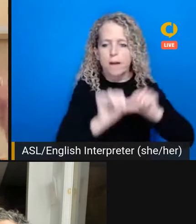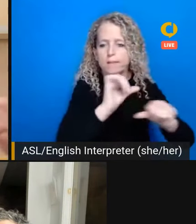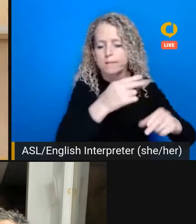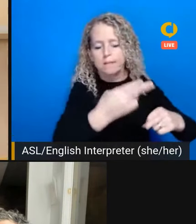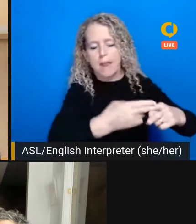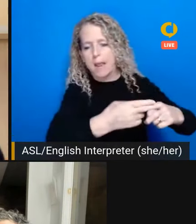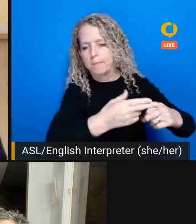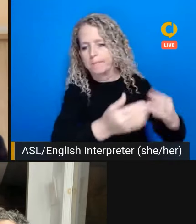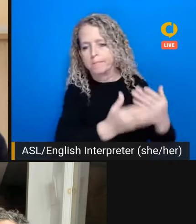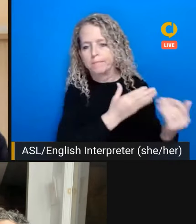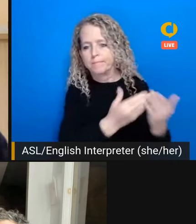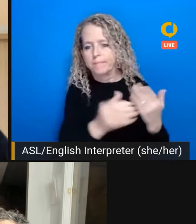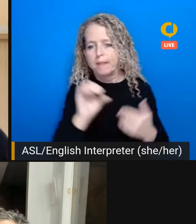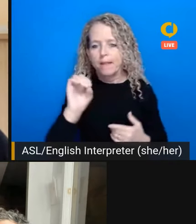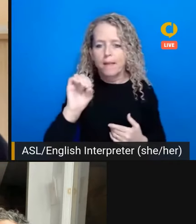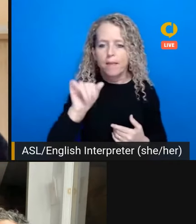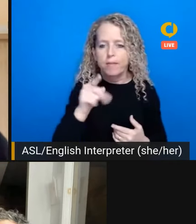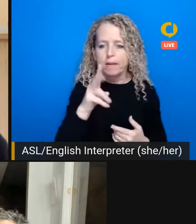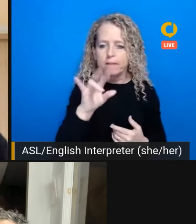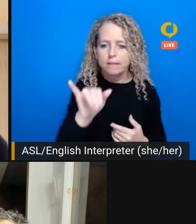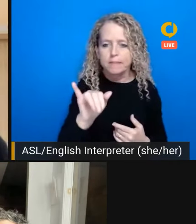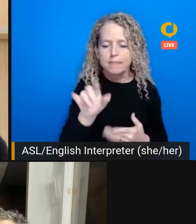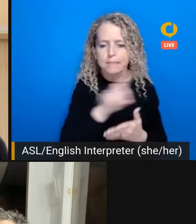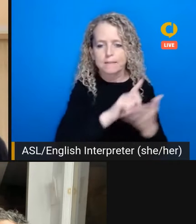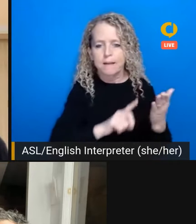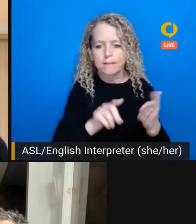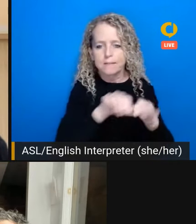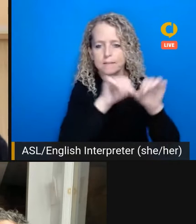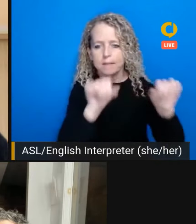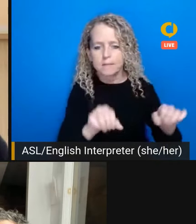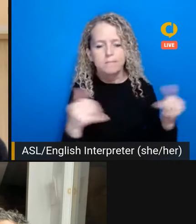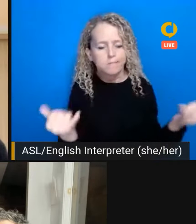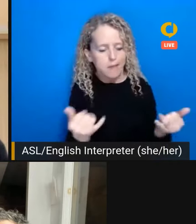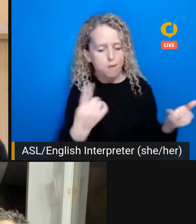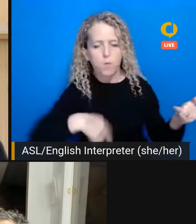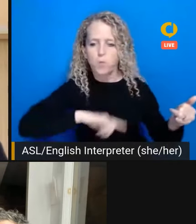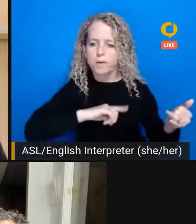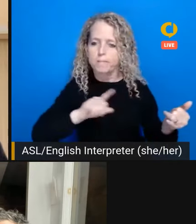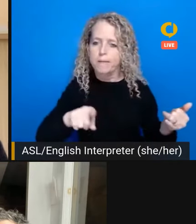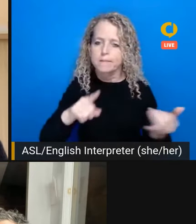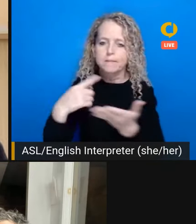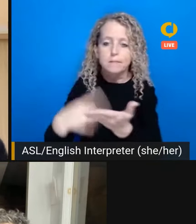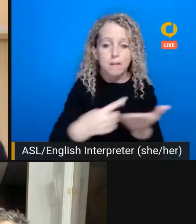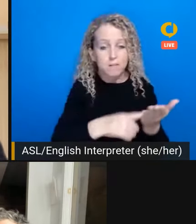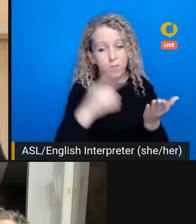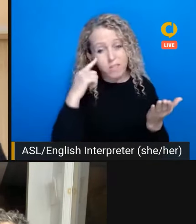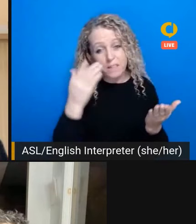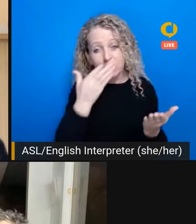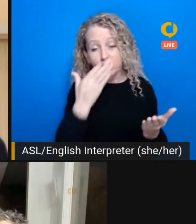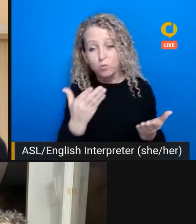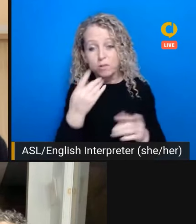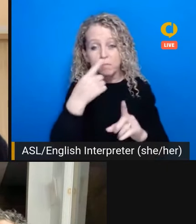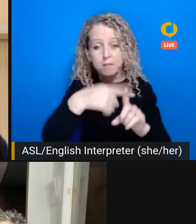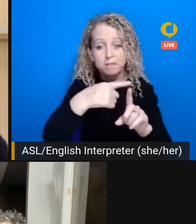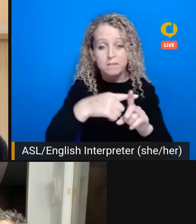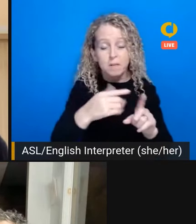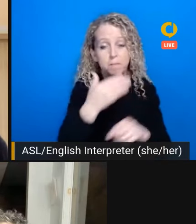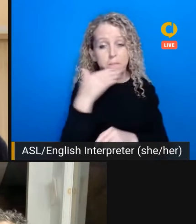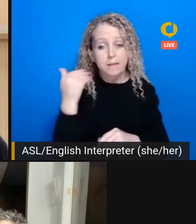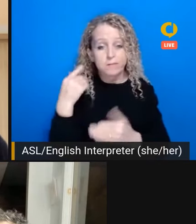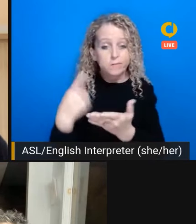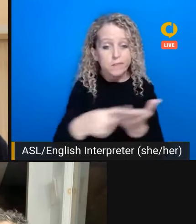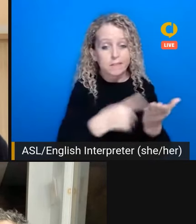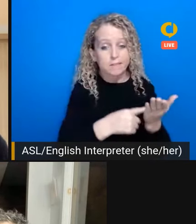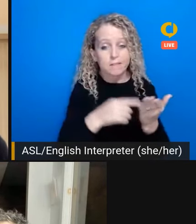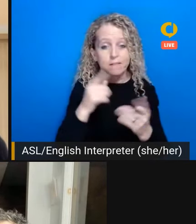ethically designed systems, is forcing us to discuss them. And I think this is good. It's better to discuss them, not discuss